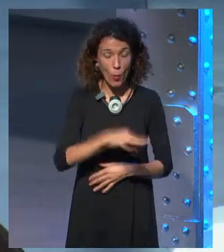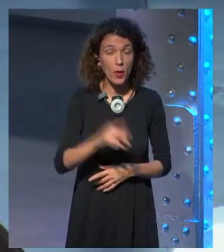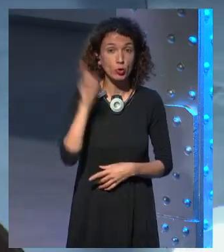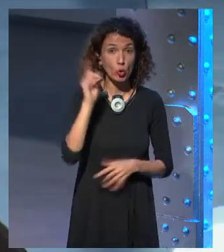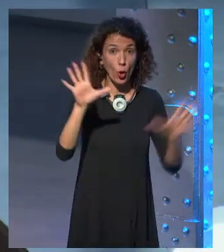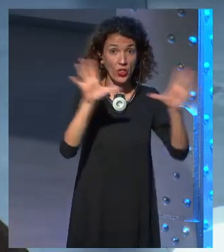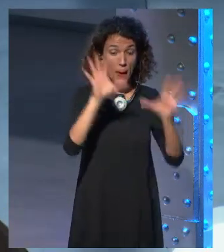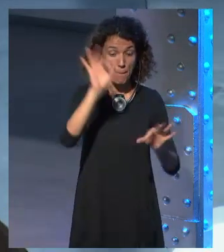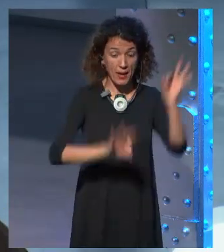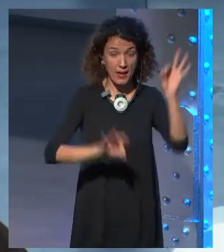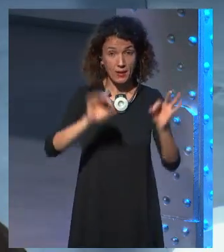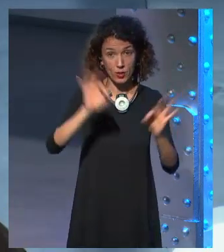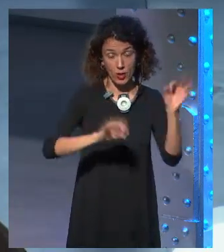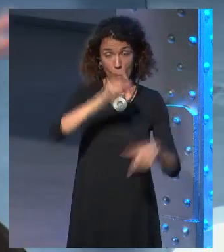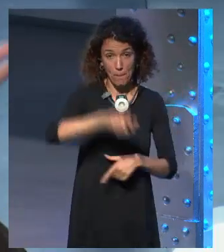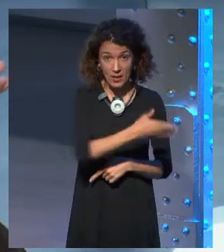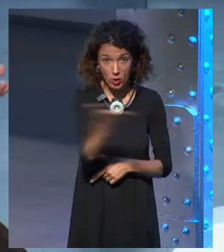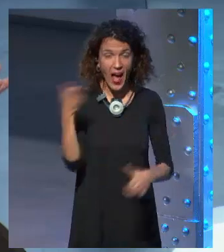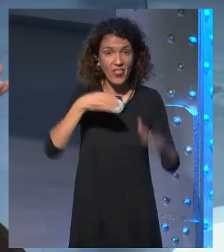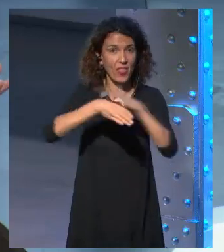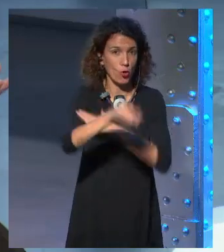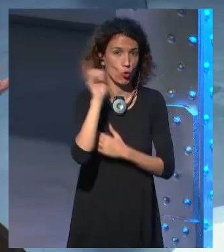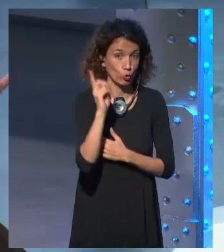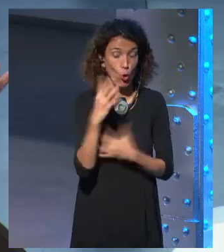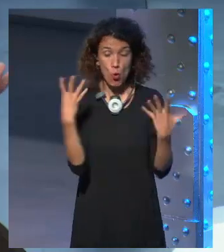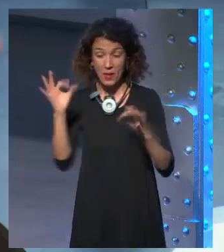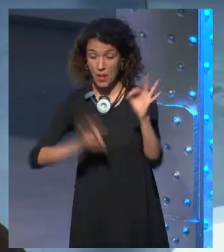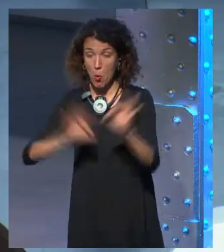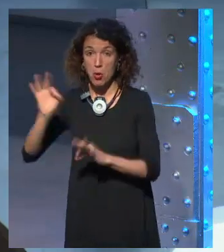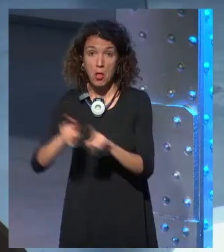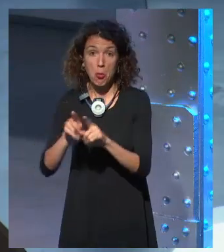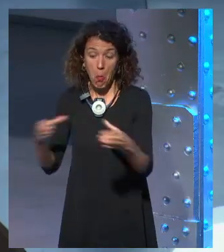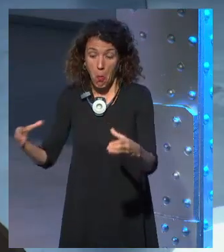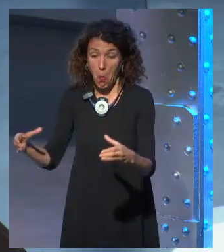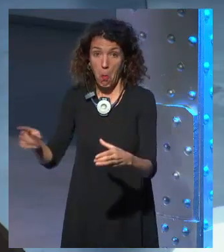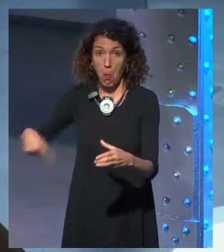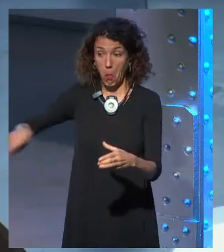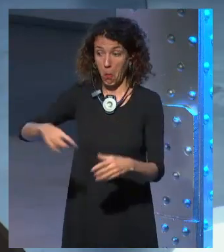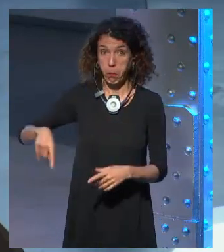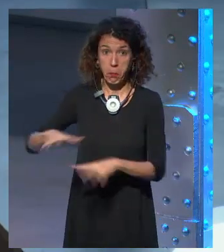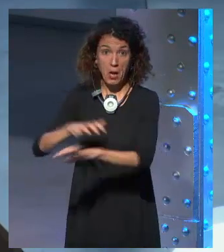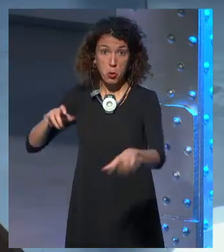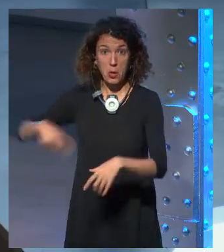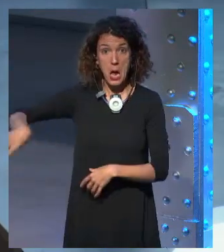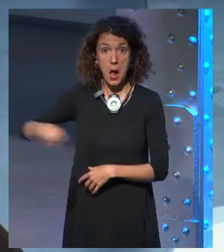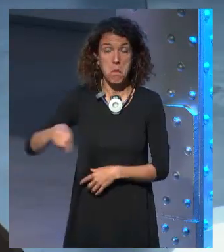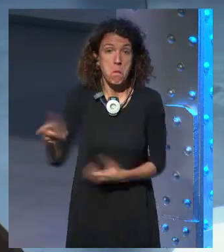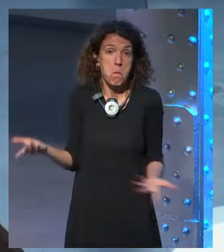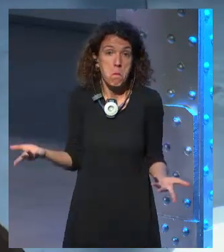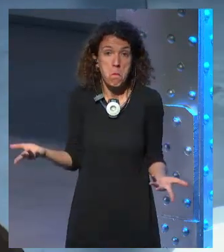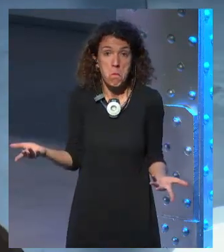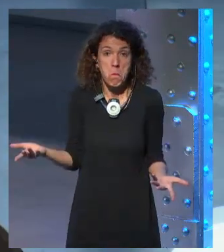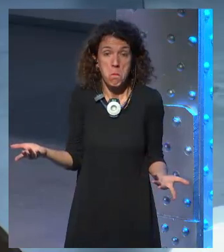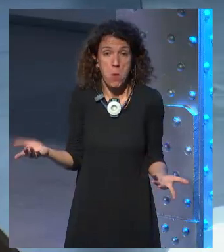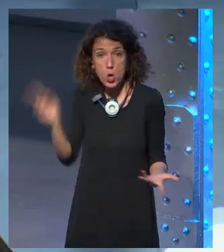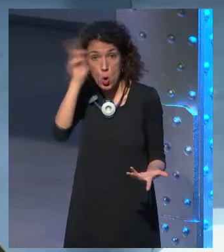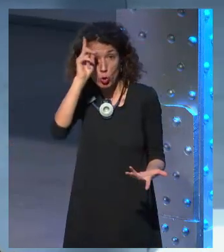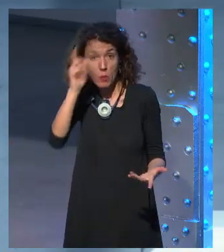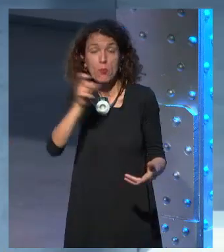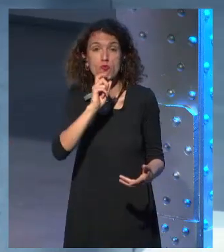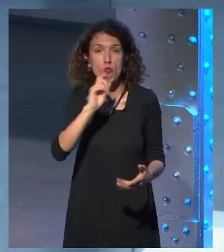that. 90%, it's there and available, and they know how to be consumers, but not how to be participators, makers,